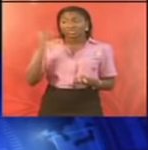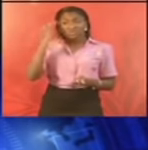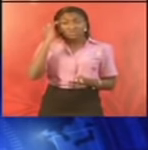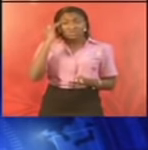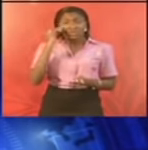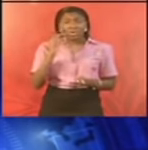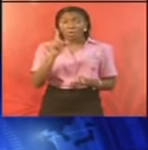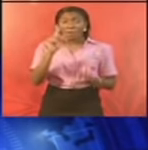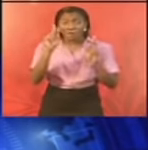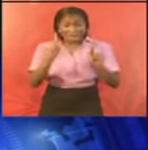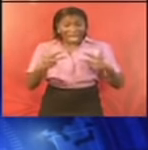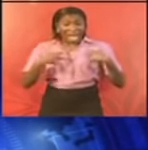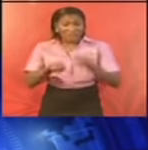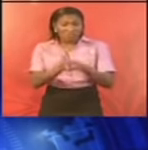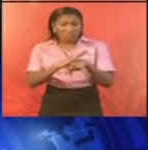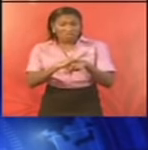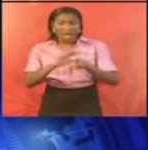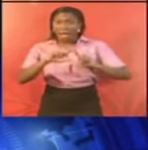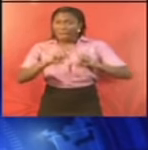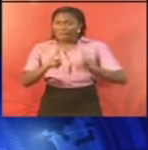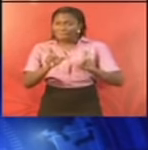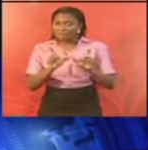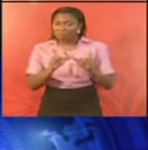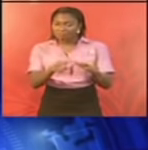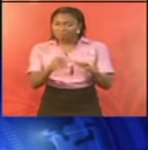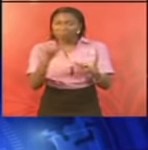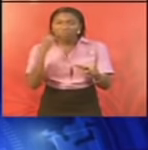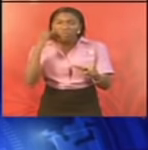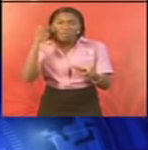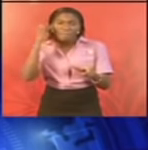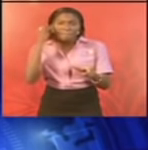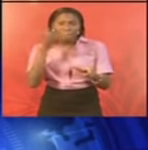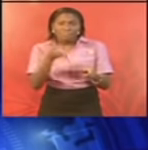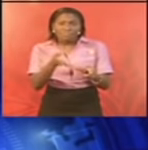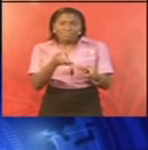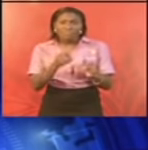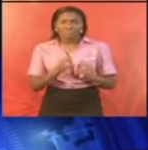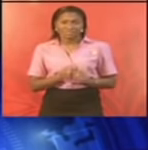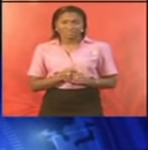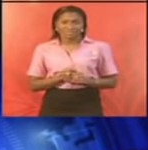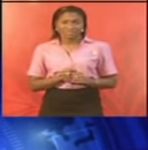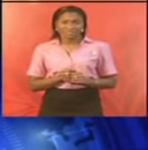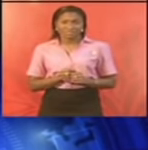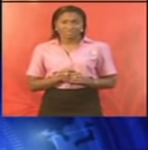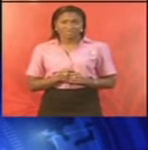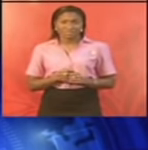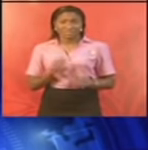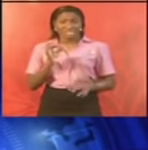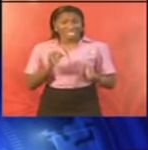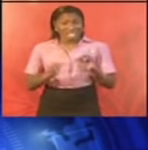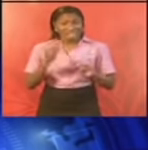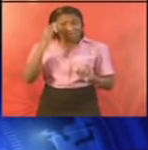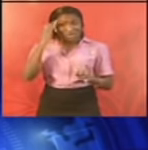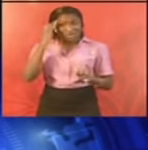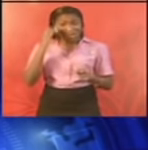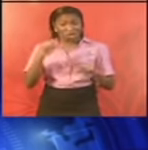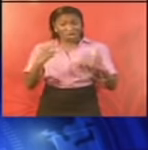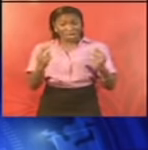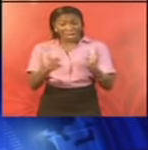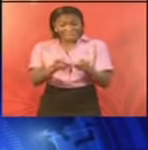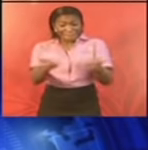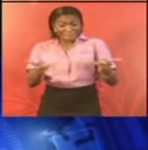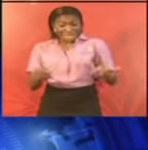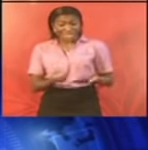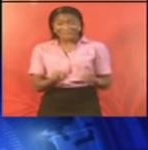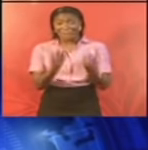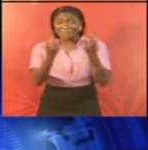self-isolation. Should these people then, and these areas where there's an intense number of COVID-19 cases, should they be more concerned